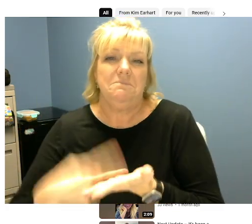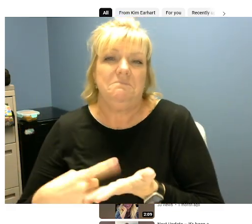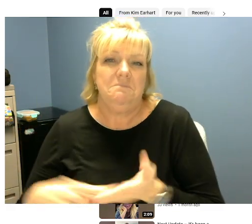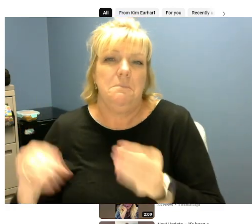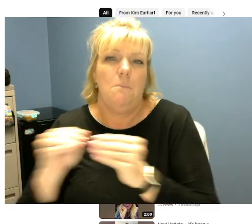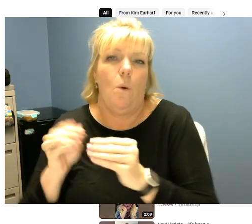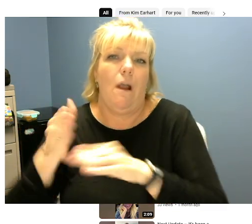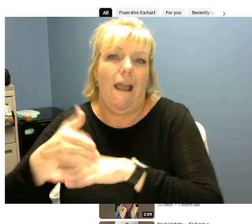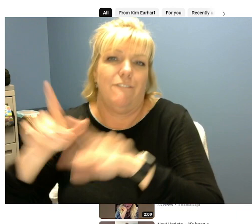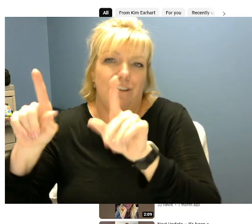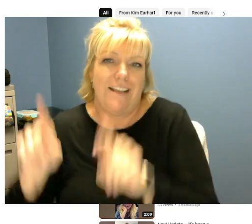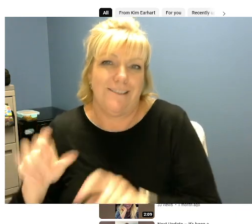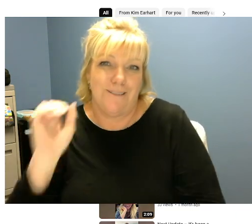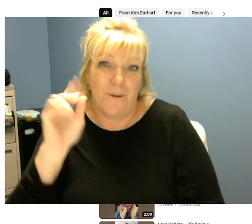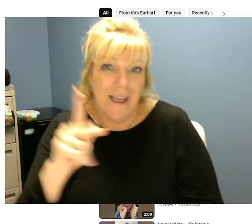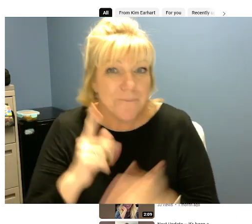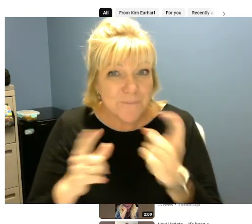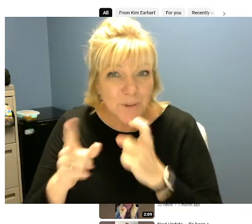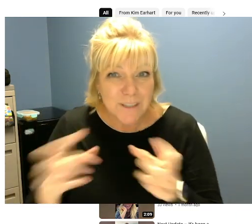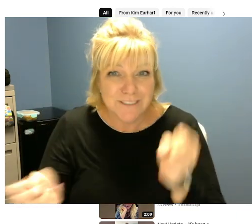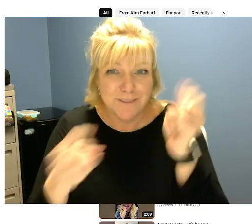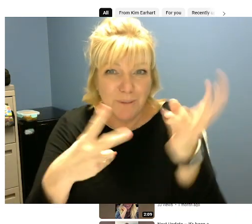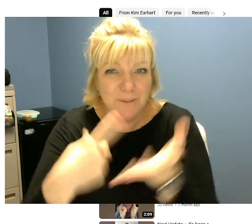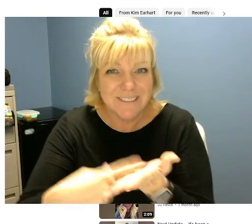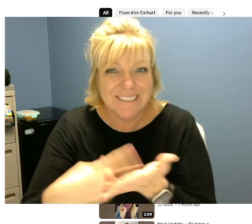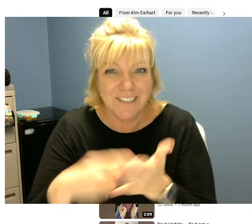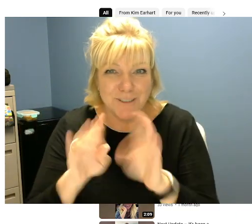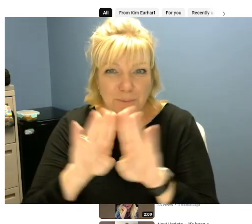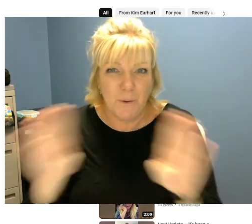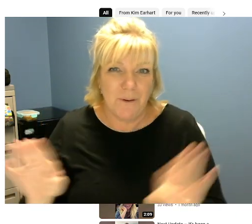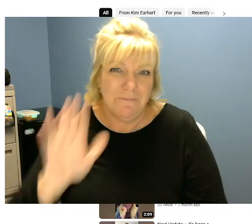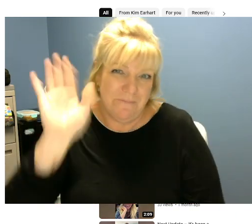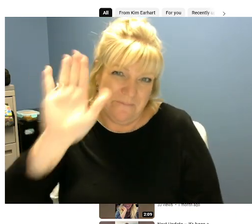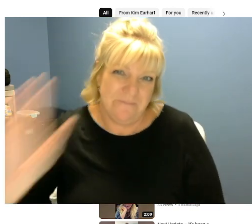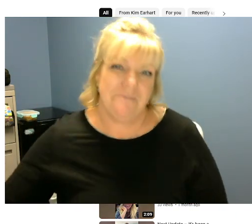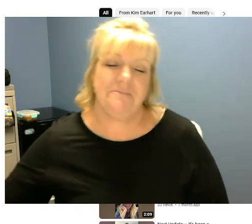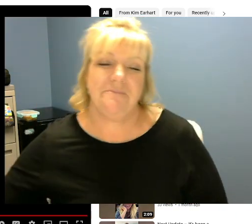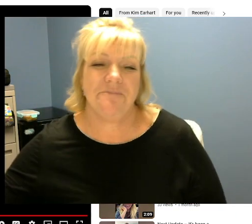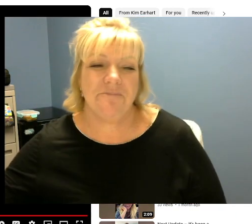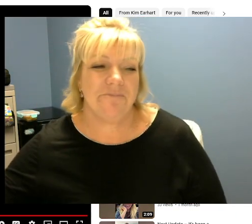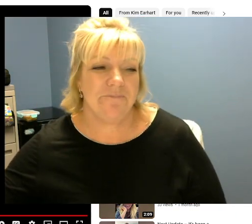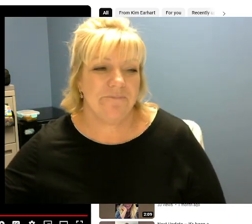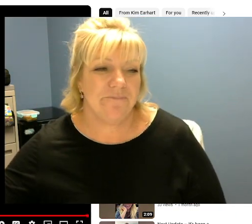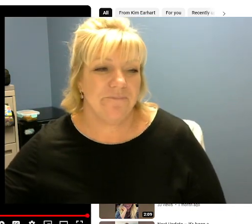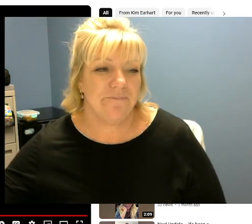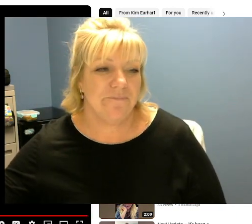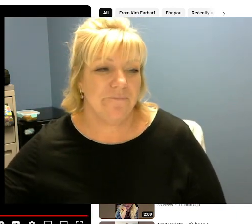lecture. All right, if you have questions, you can put those in the discussion board. Take care.